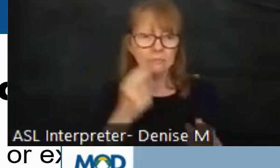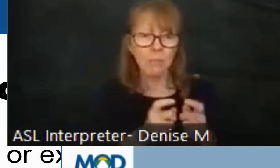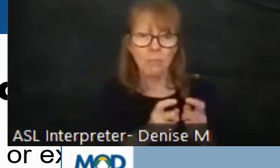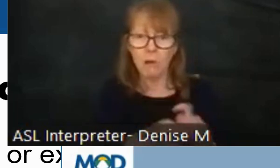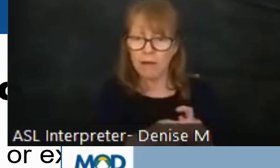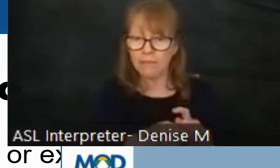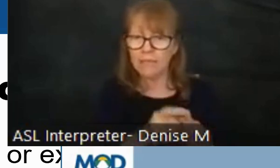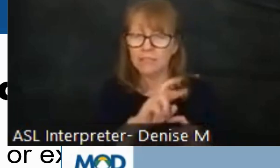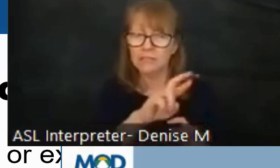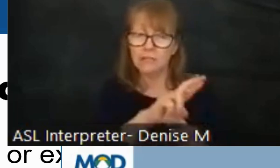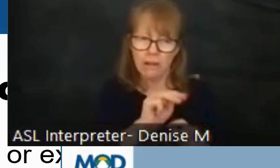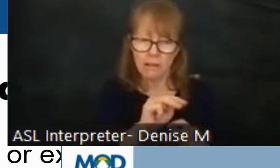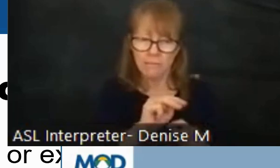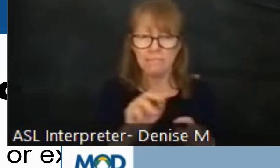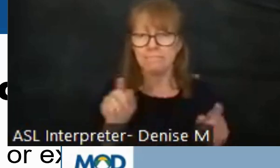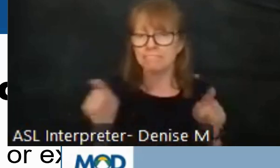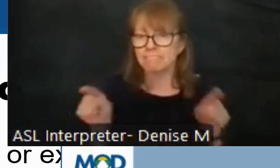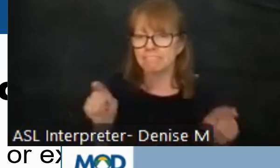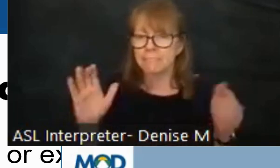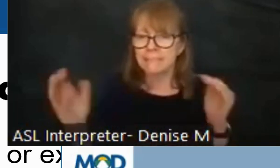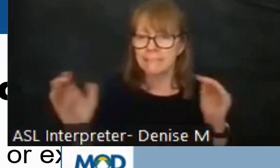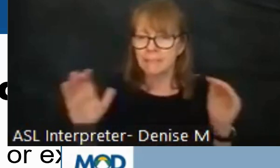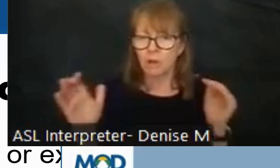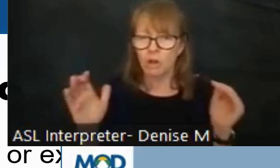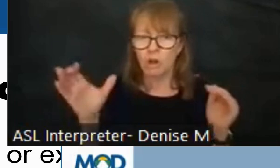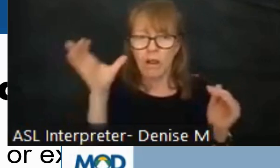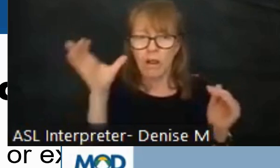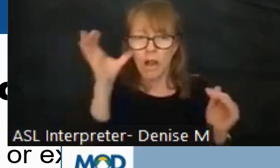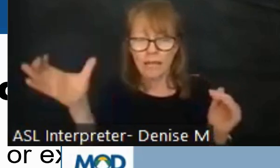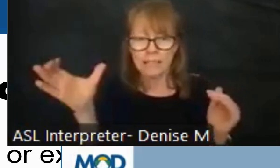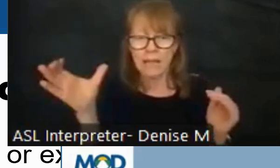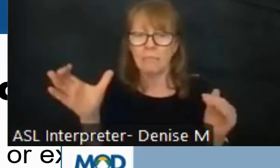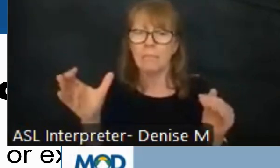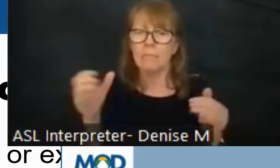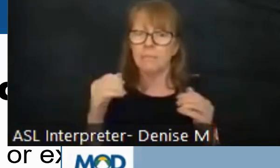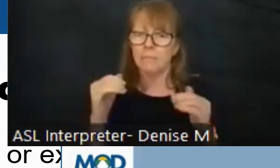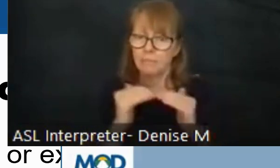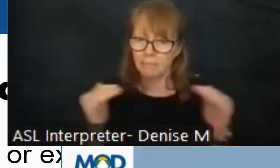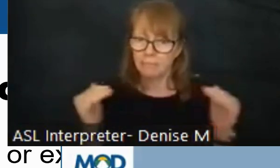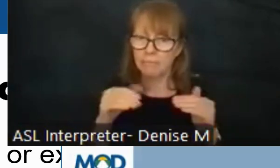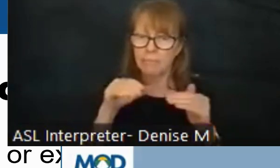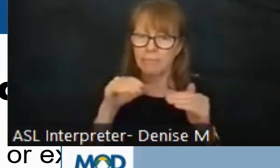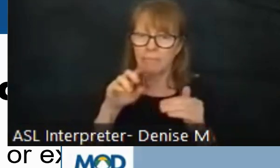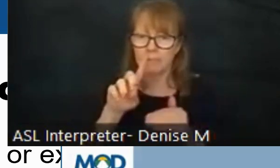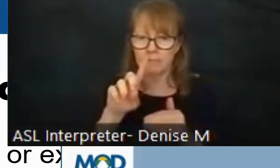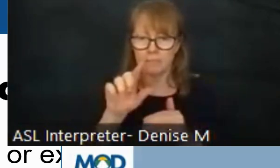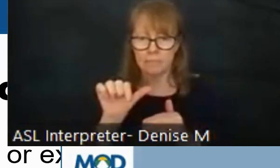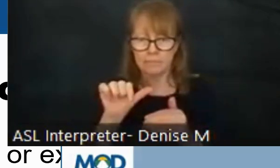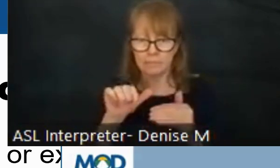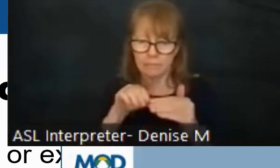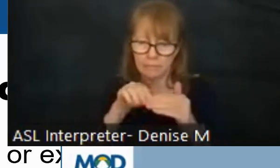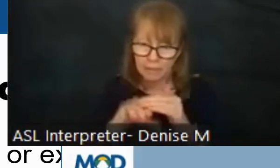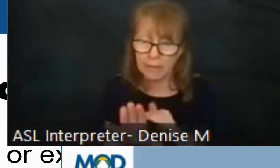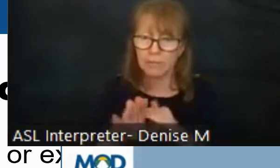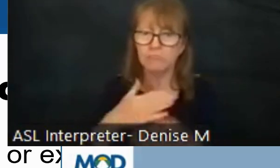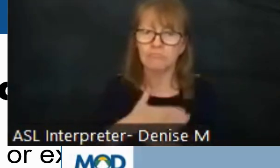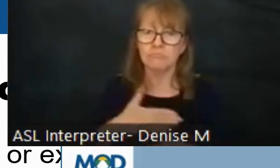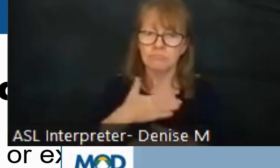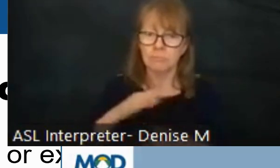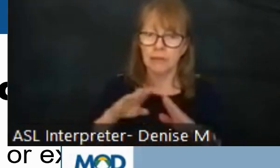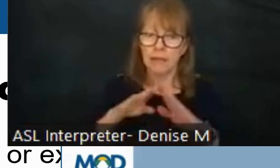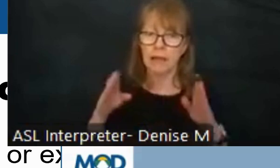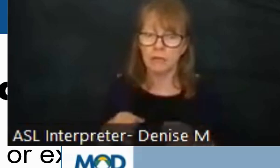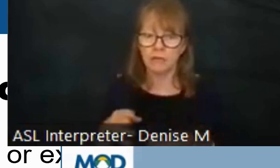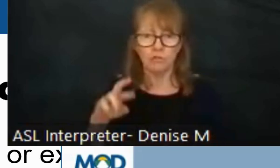is needed to ensure that a person with a disability can equally enjoy their housing. A reasonable accommodation is